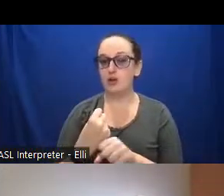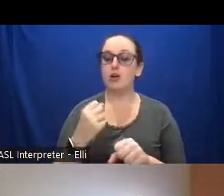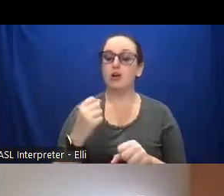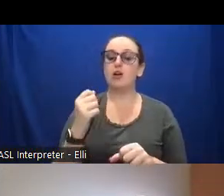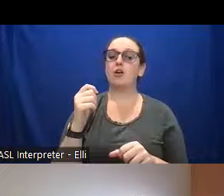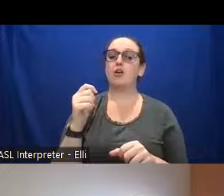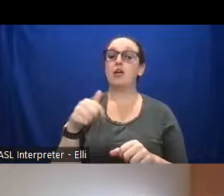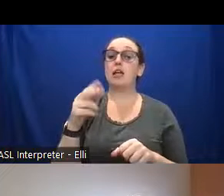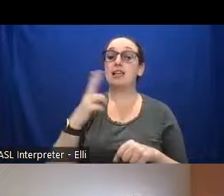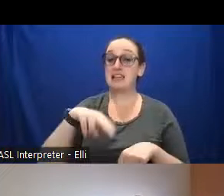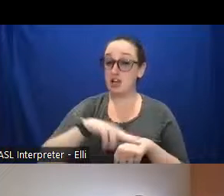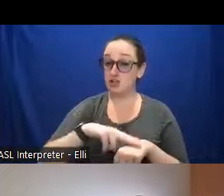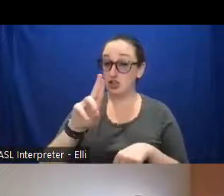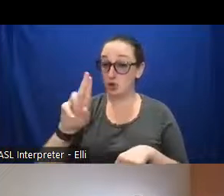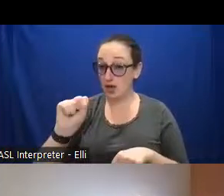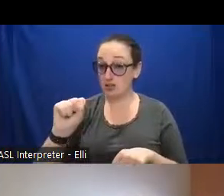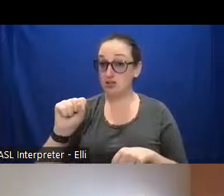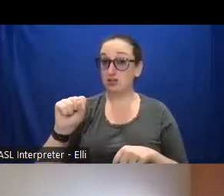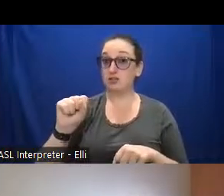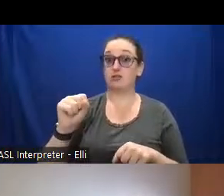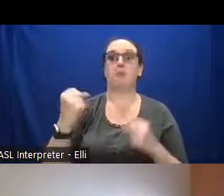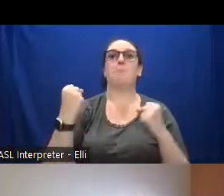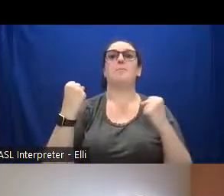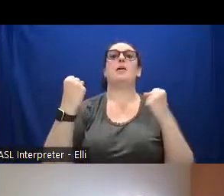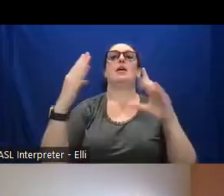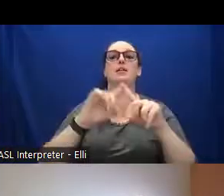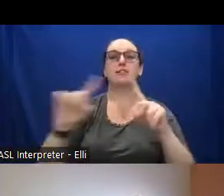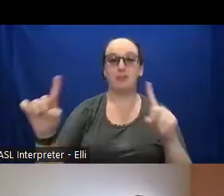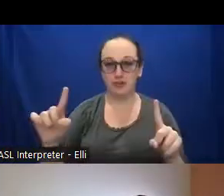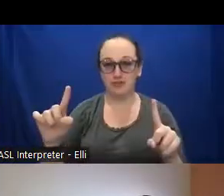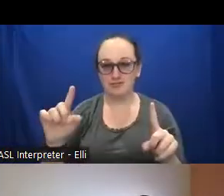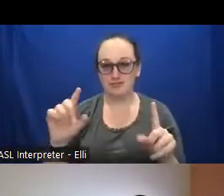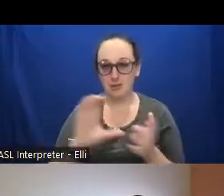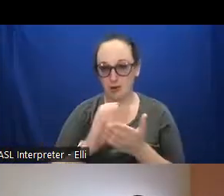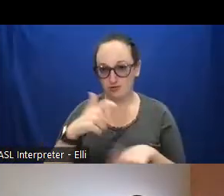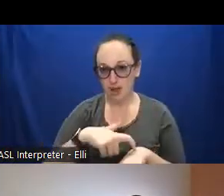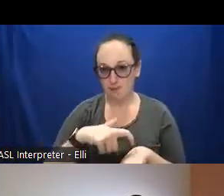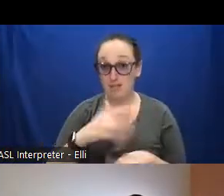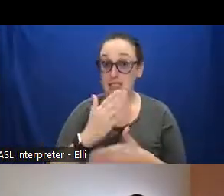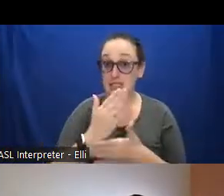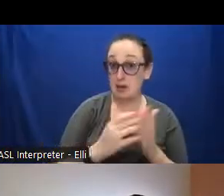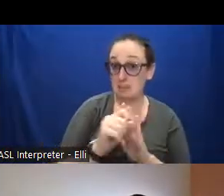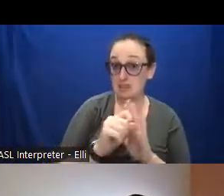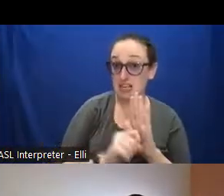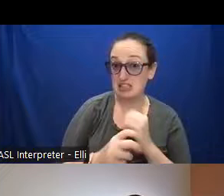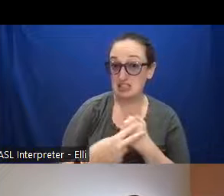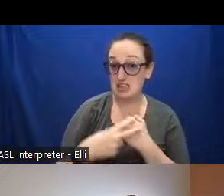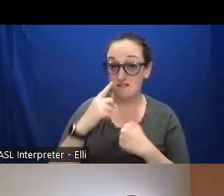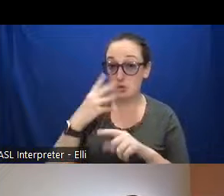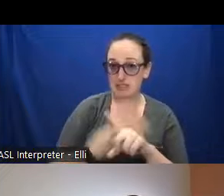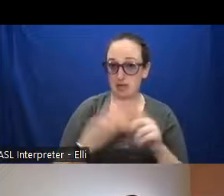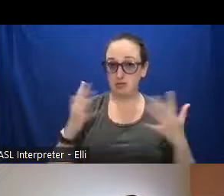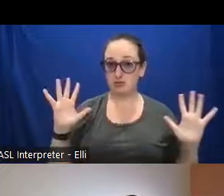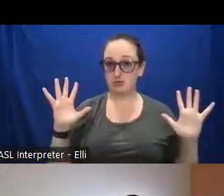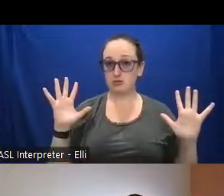nationally, I have seen this vary wildly. I have seen it from as little as 3 or 6 months